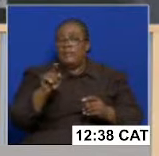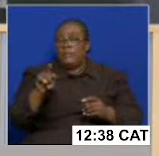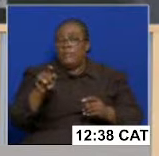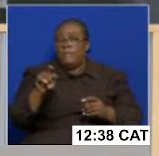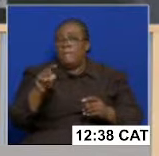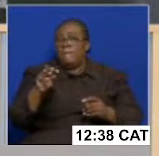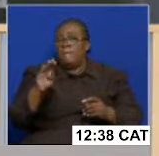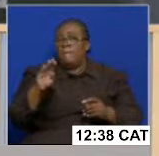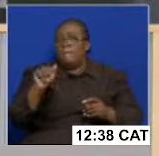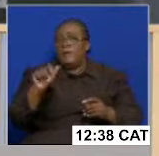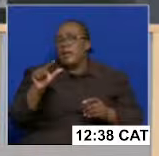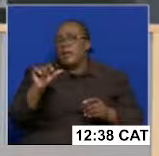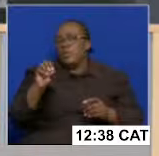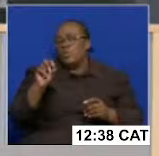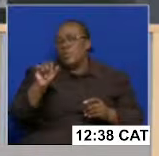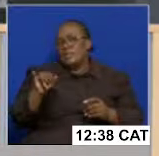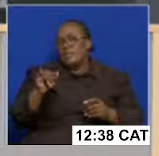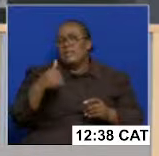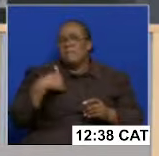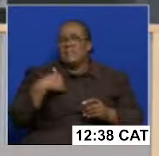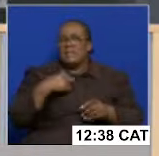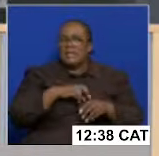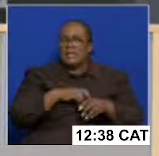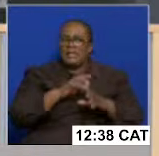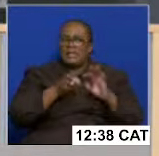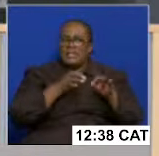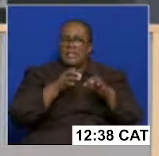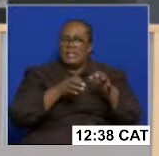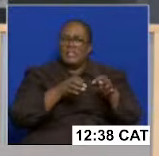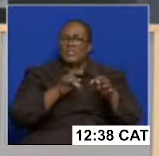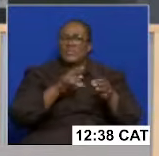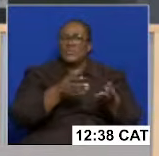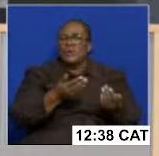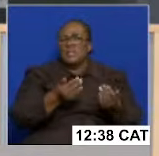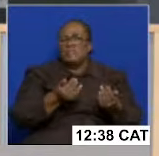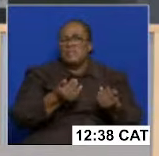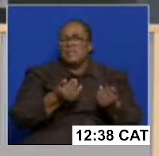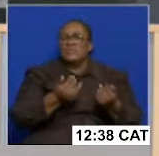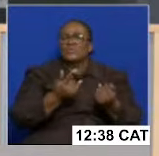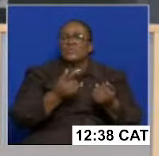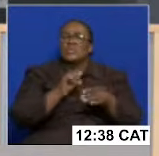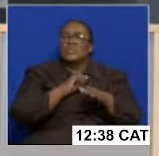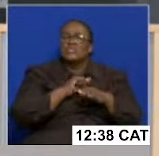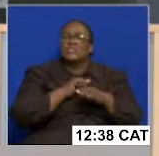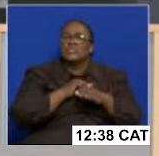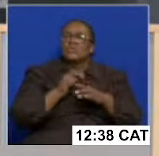clarity. How exactly were you expecting to get these stones from Mr. Sermon?